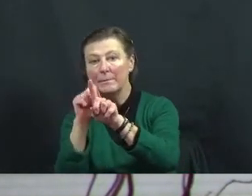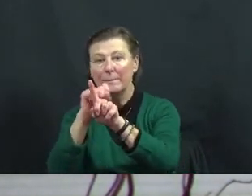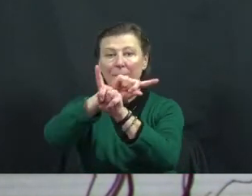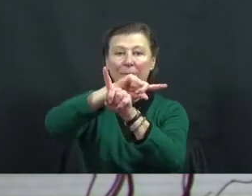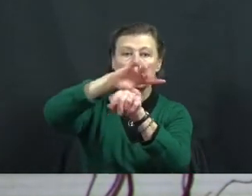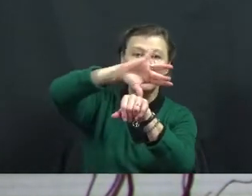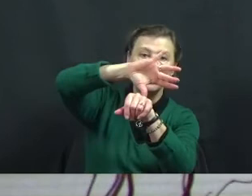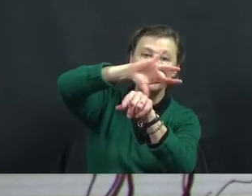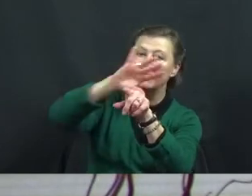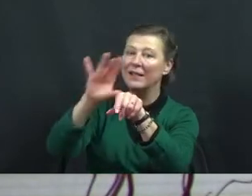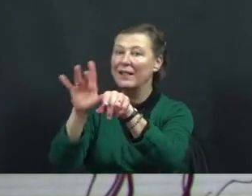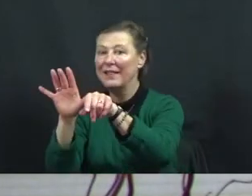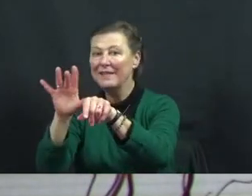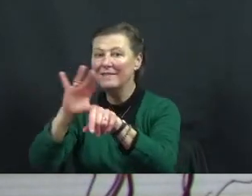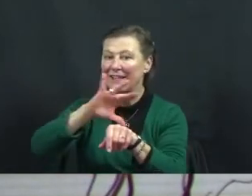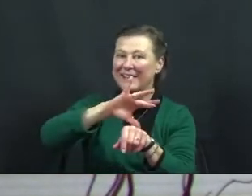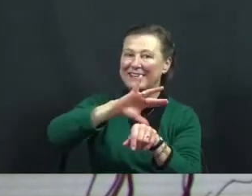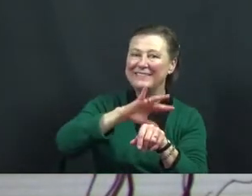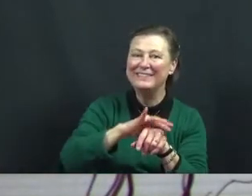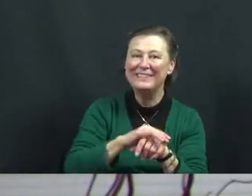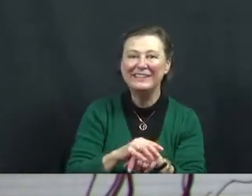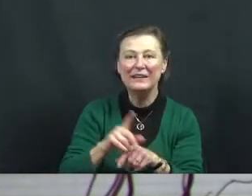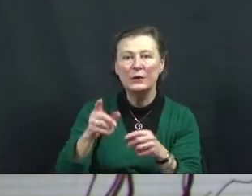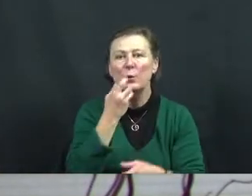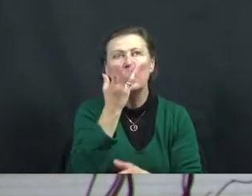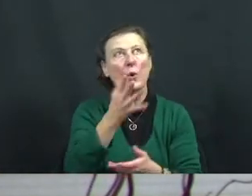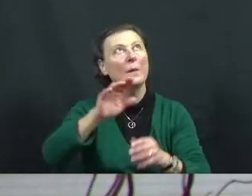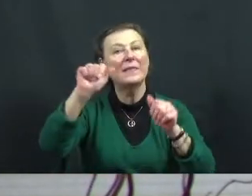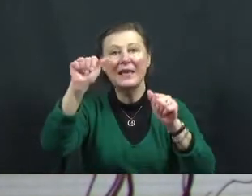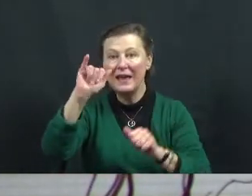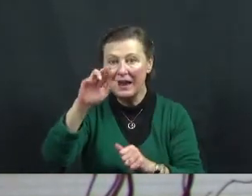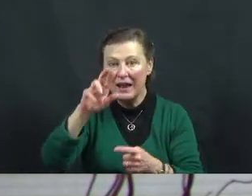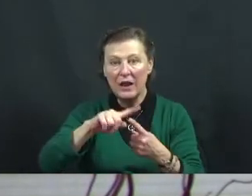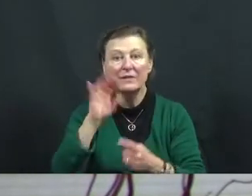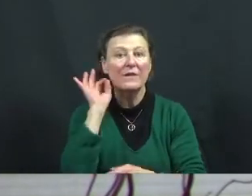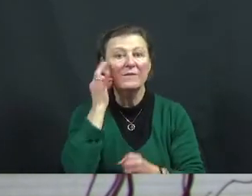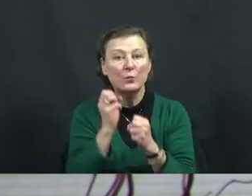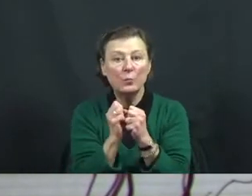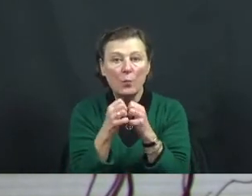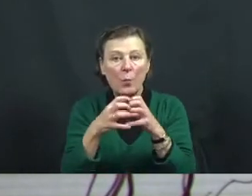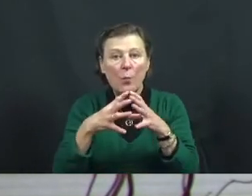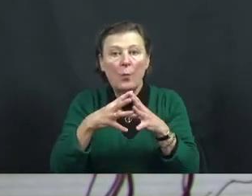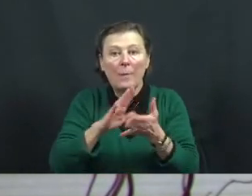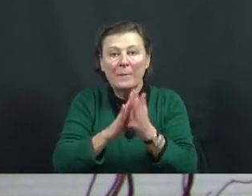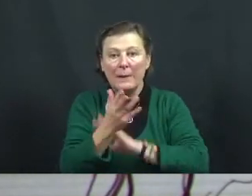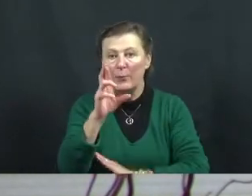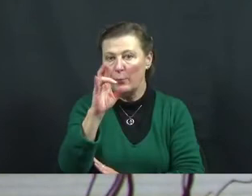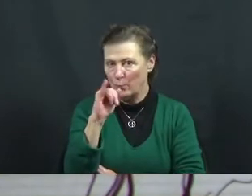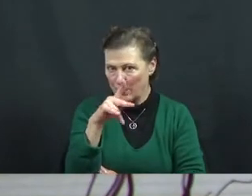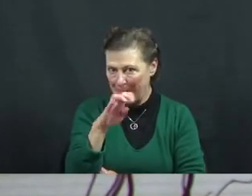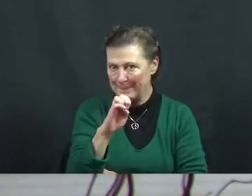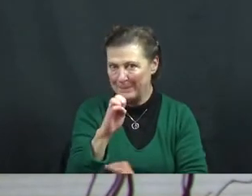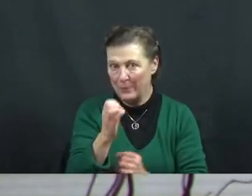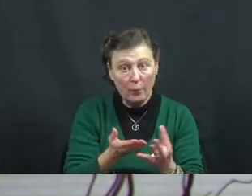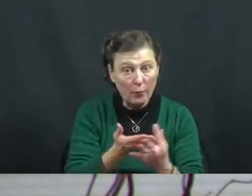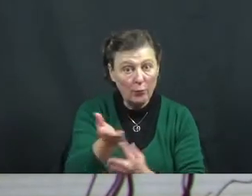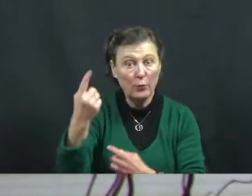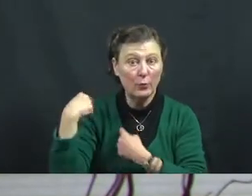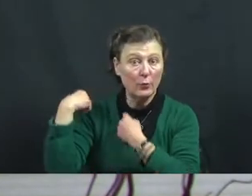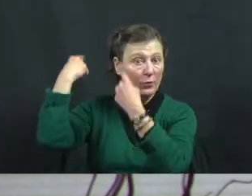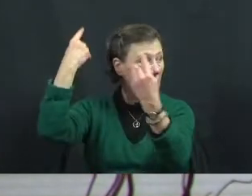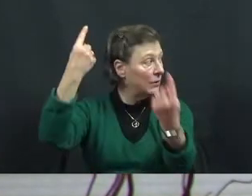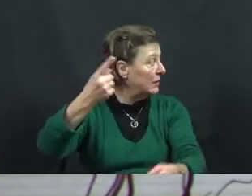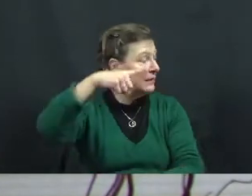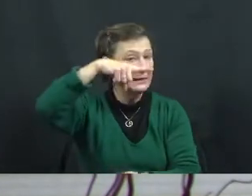blossoms. She had warmed the air until the fruits swelled and ripened. All through the summer, she had